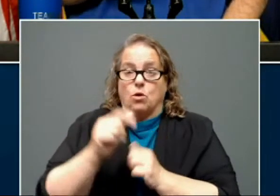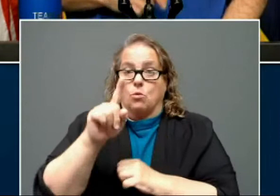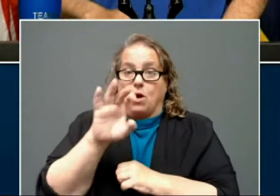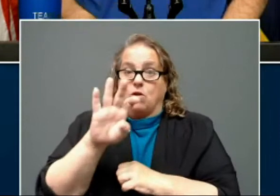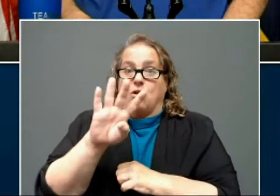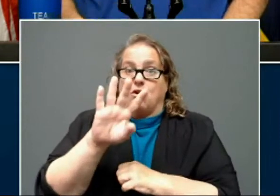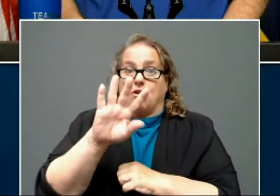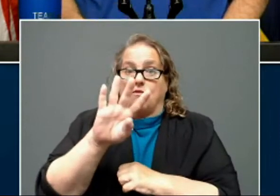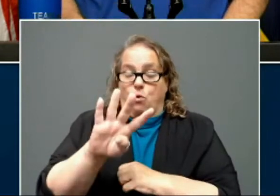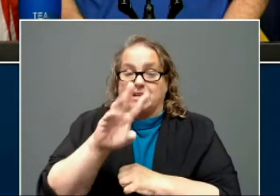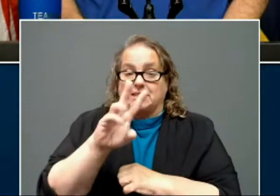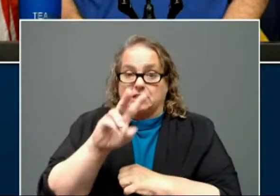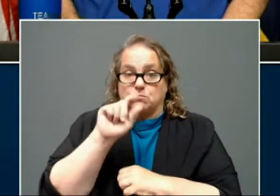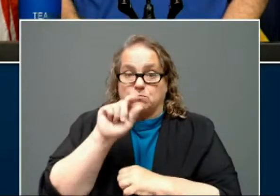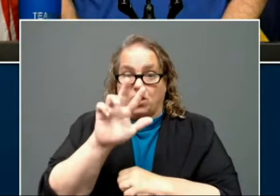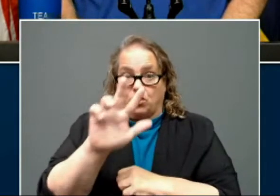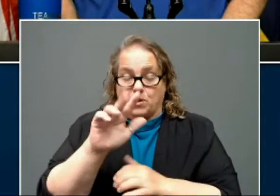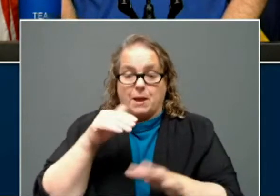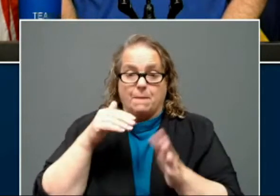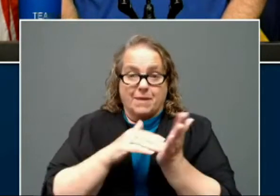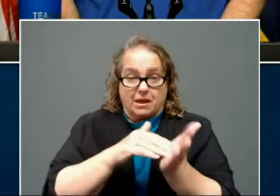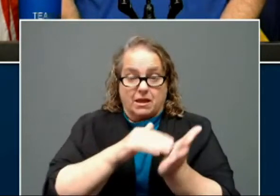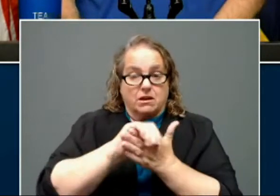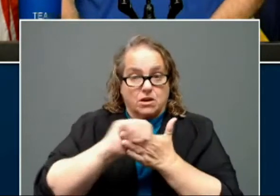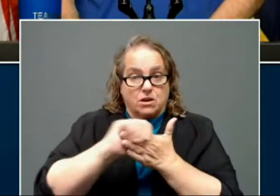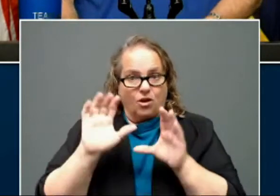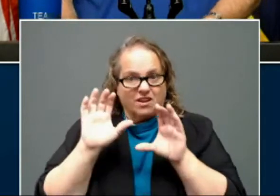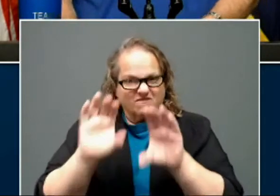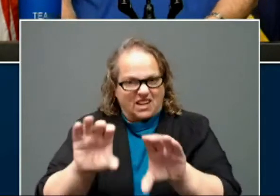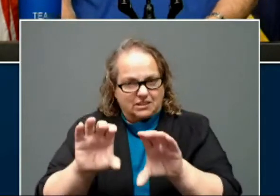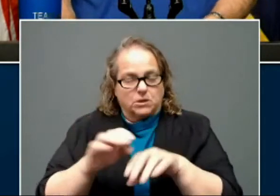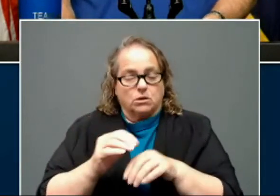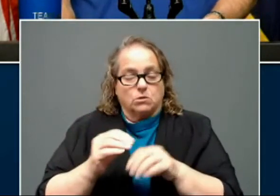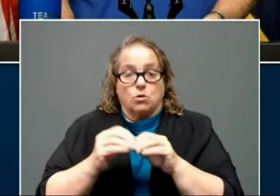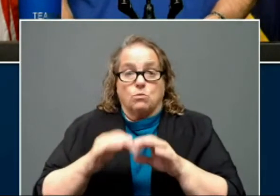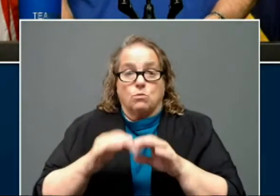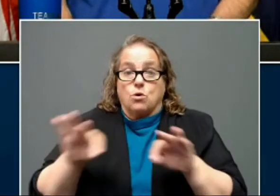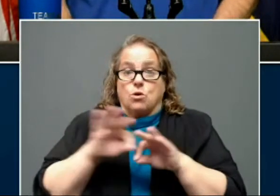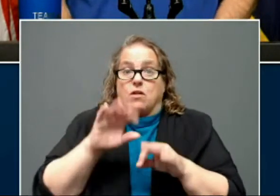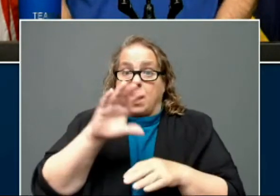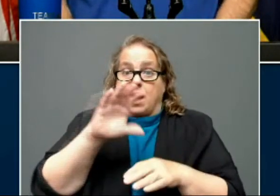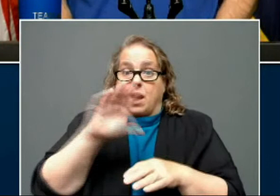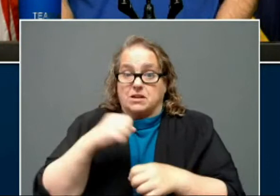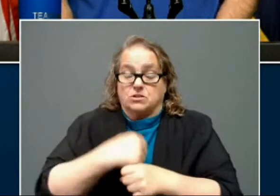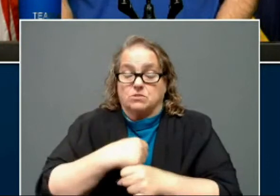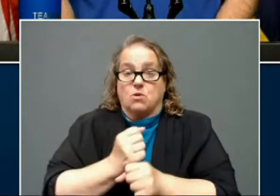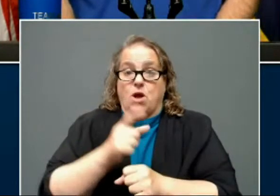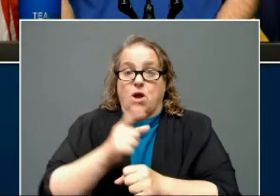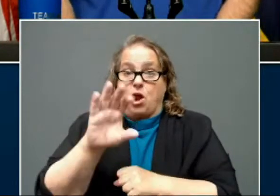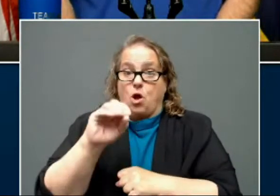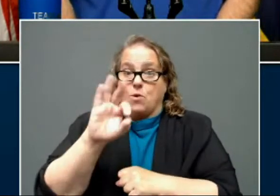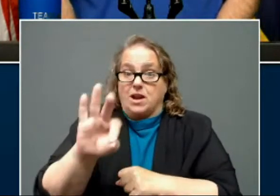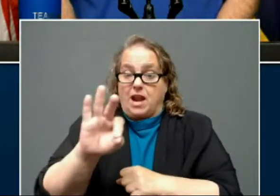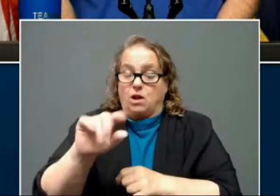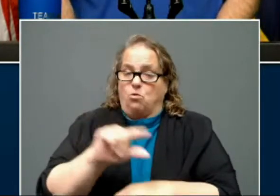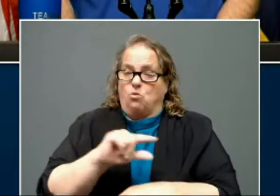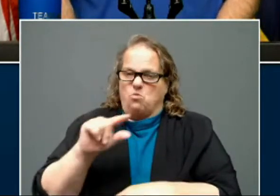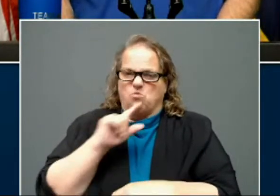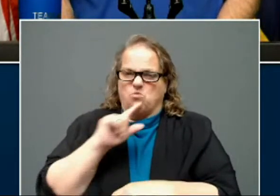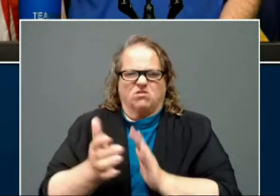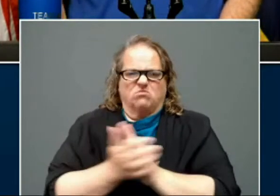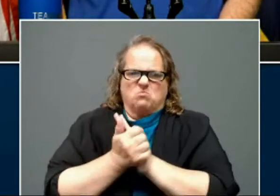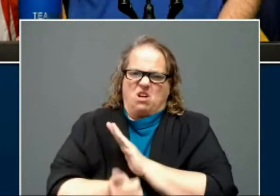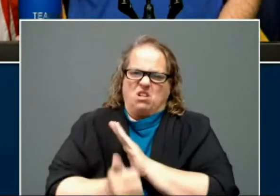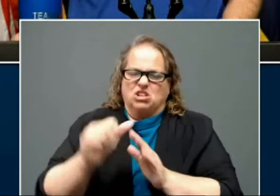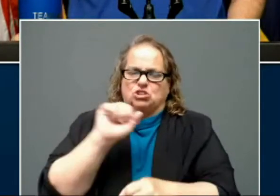$146.3 million investment. More importantly, the company is creating 109 quality jobs for our residents at an hourly wage